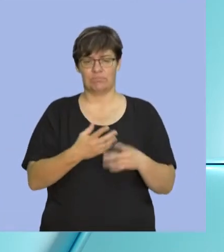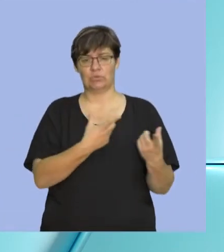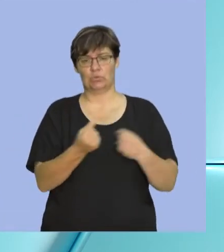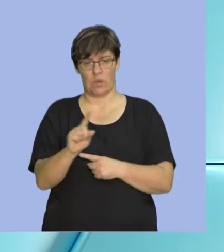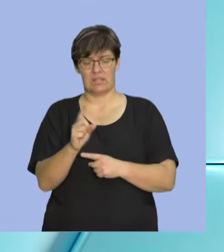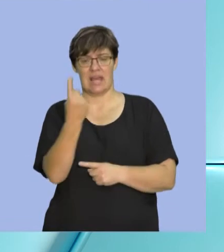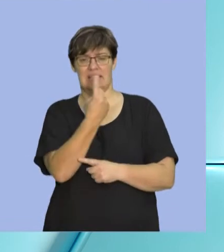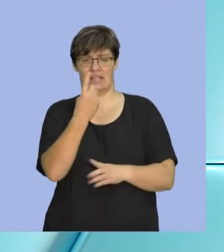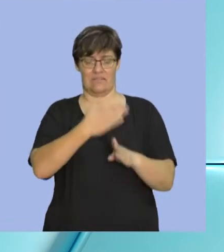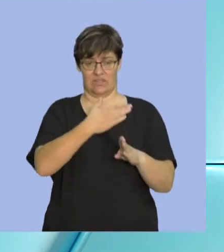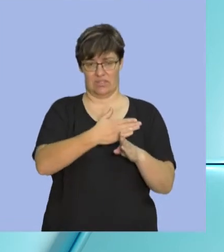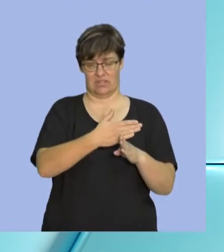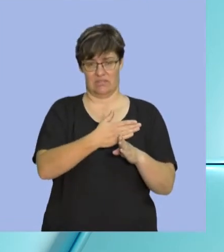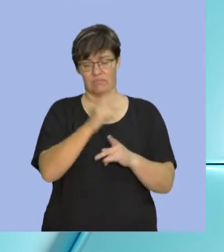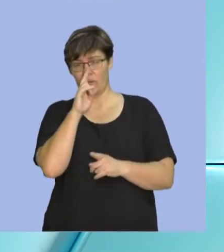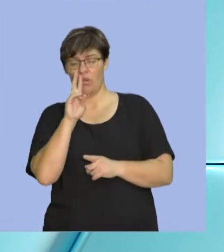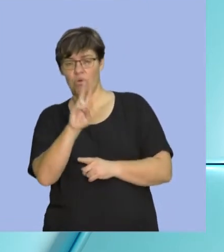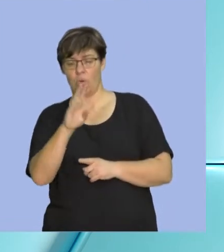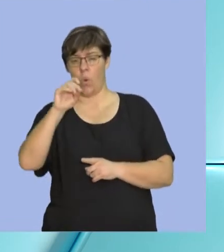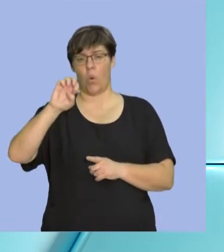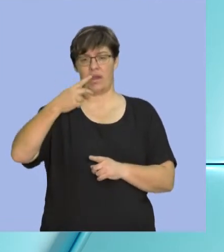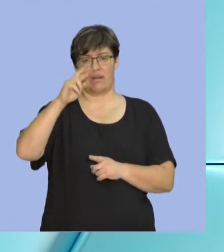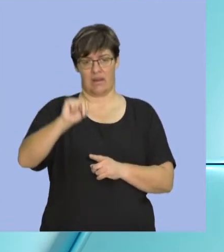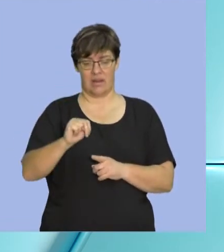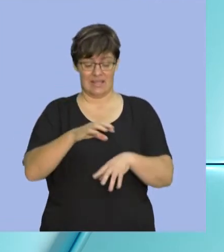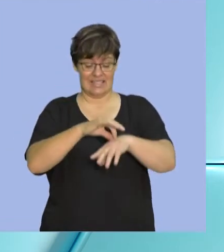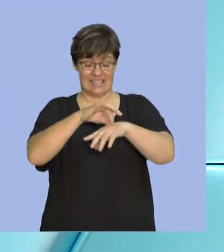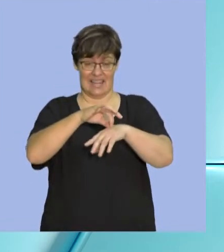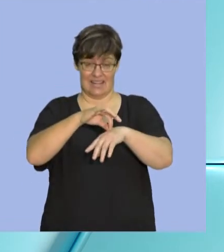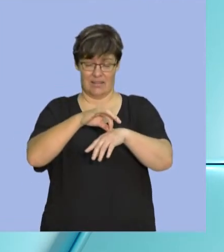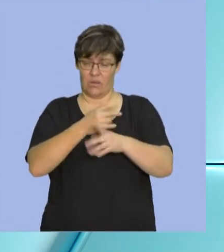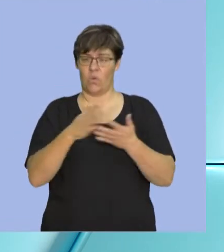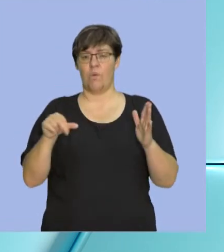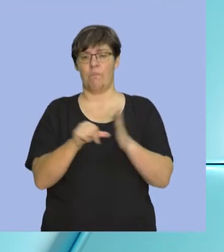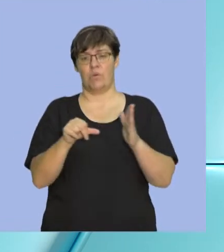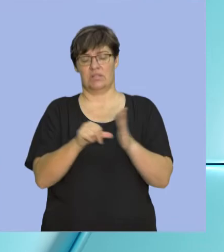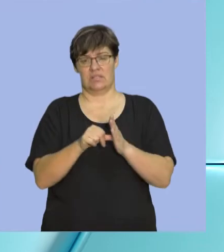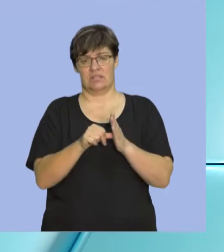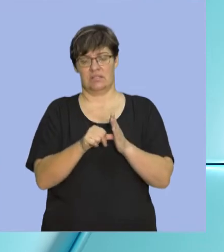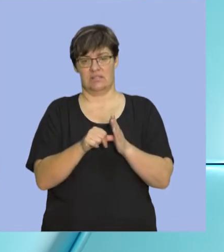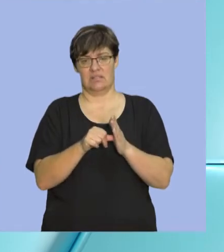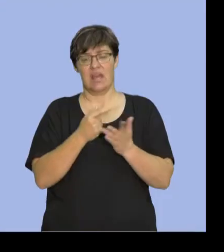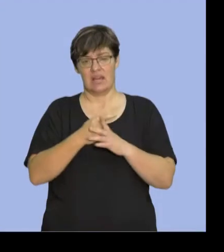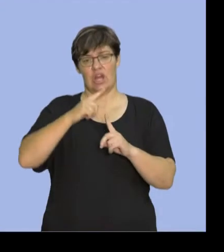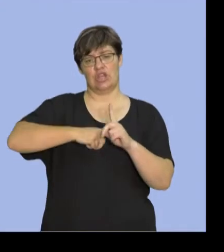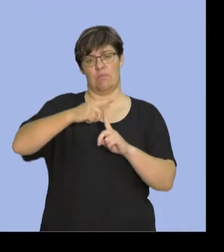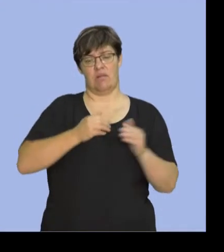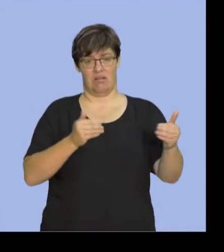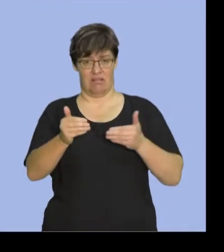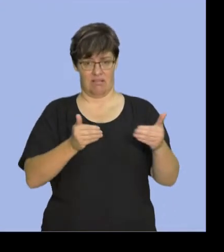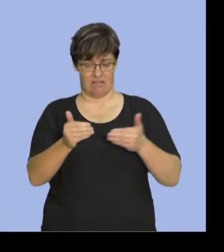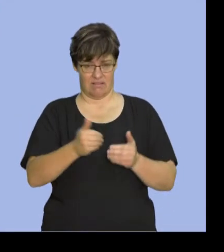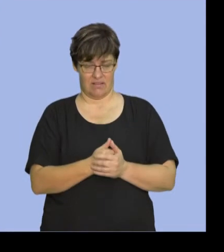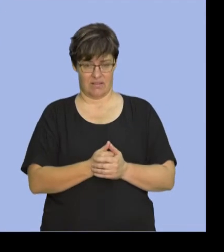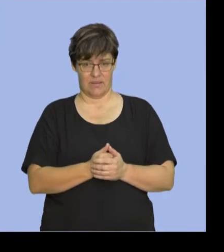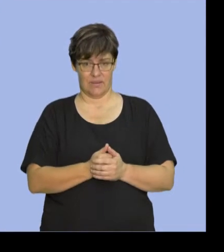function, and we look at how the organ, which is the skin, is an important organ in thermoregulation. Before we get